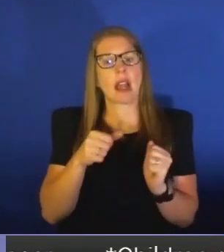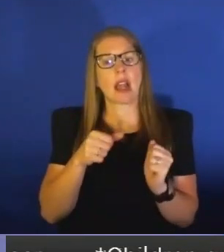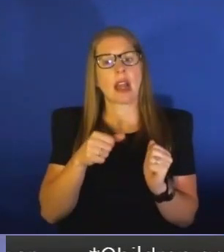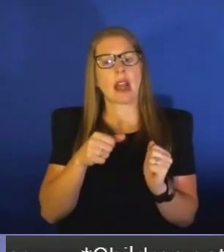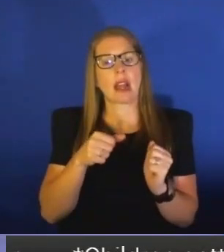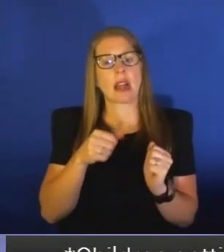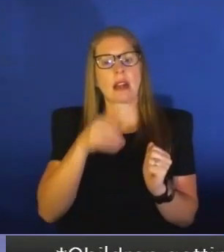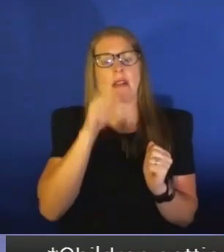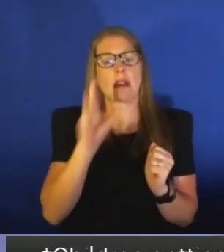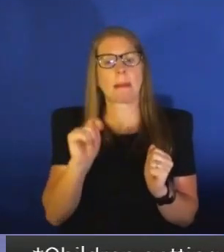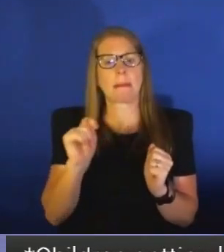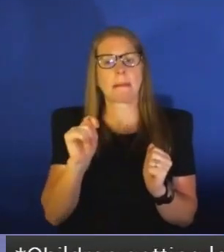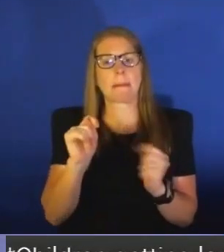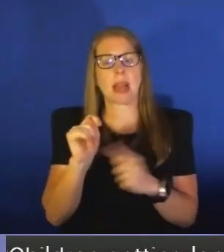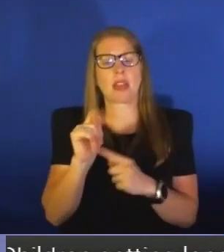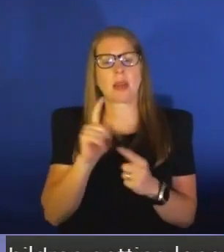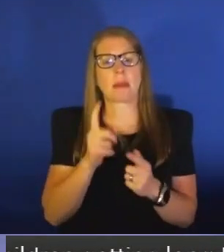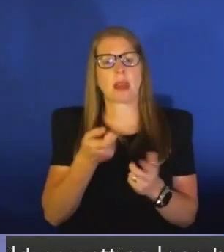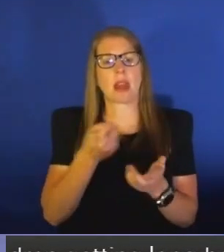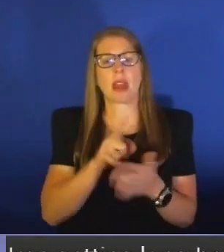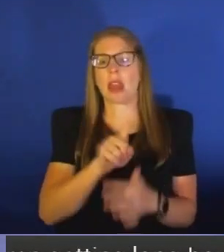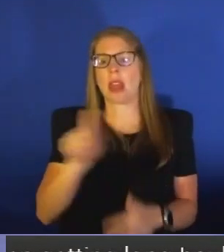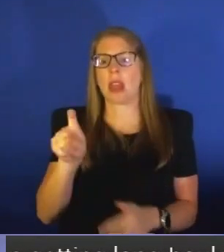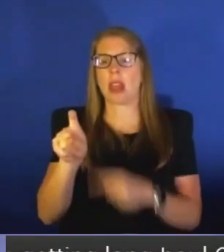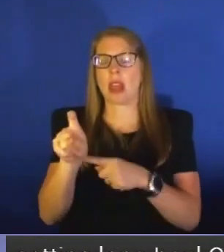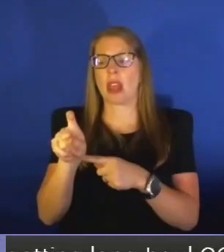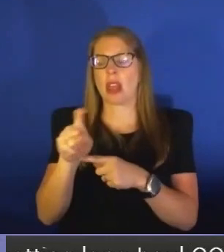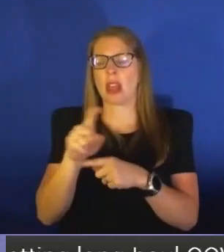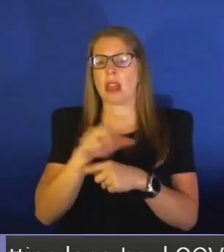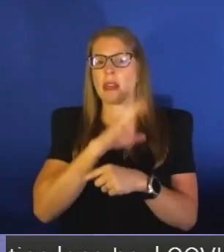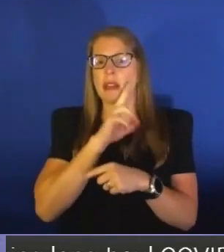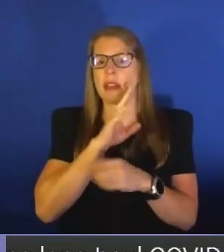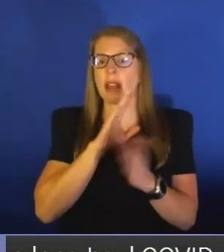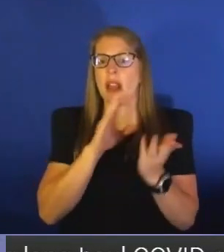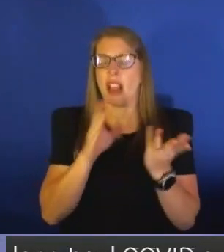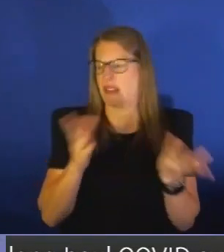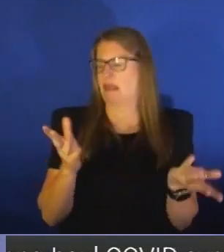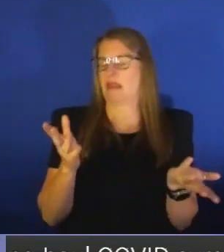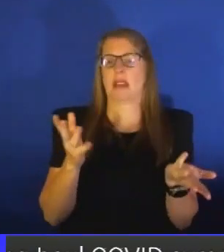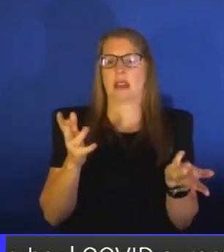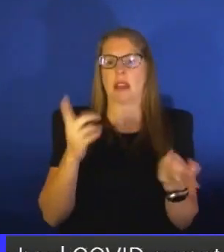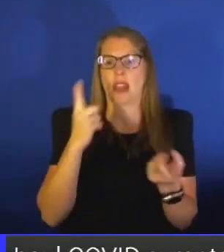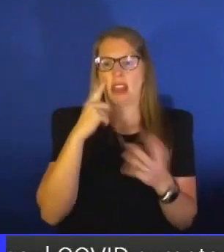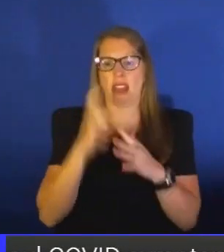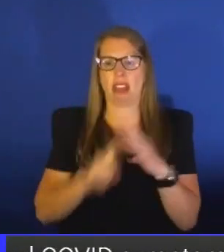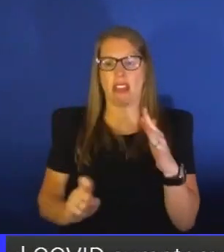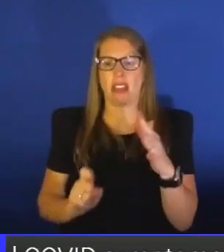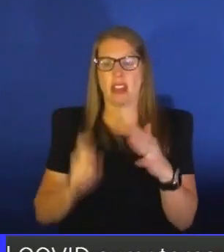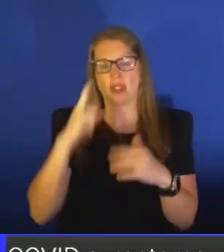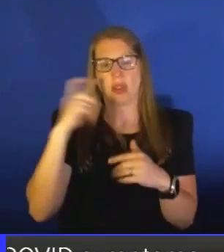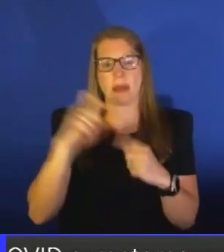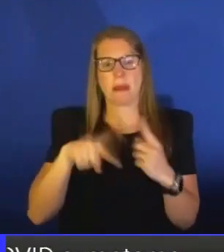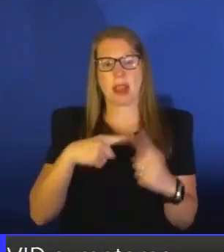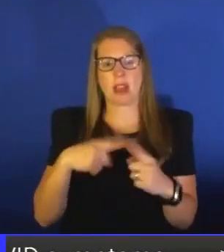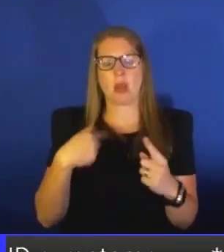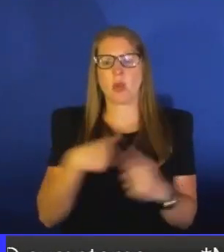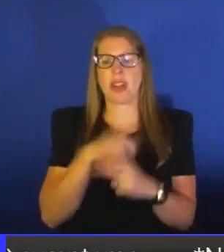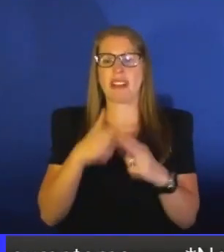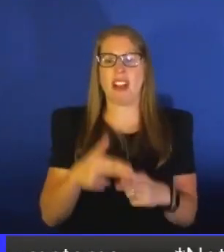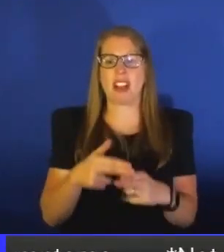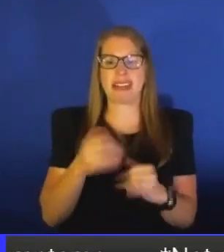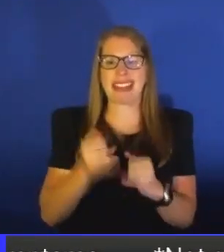totally forgot what I was like, that was a great dream. And then I can come back and go, I have no idea what I just was thinking about. Why is that? Dream, we call it kind of the